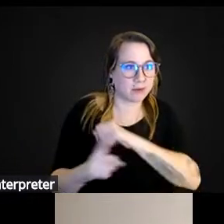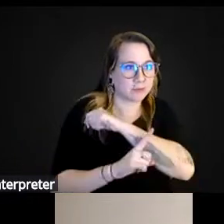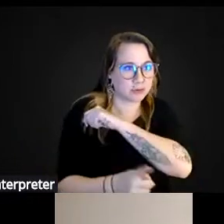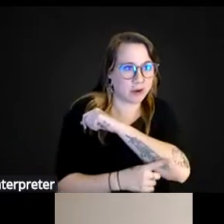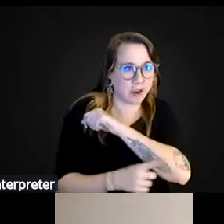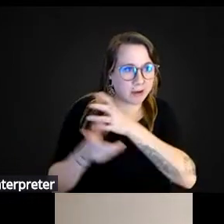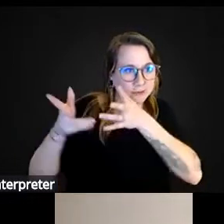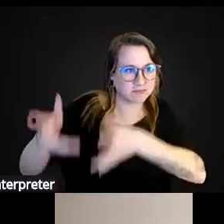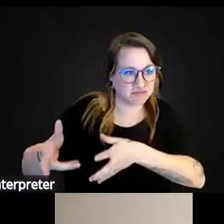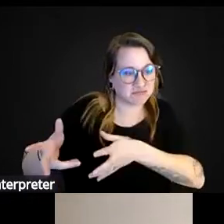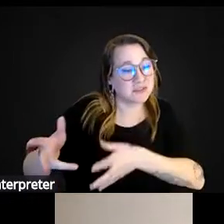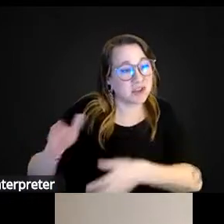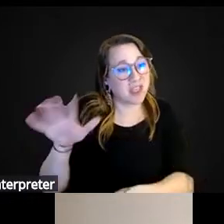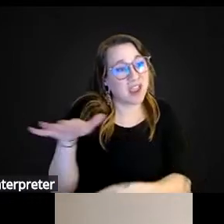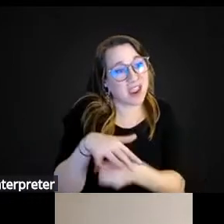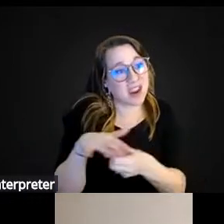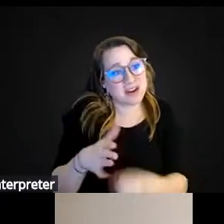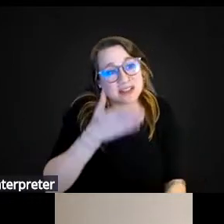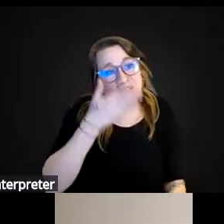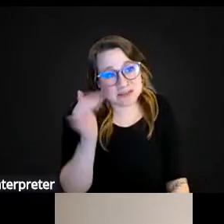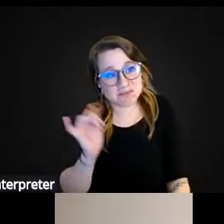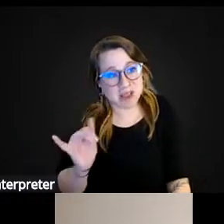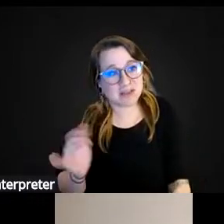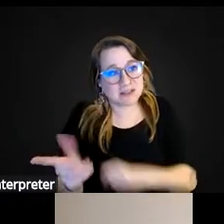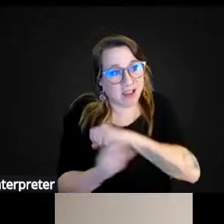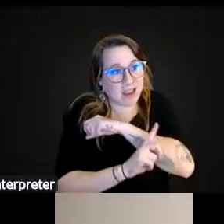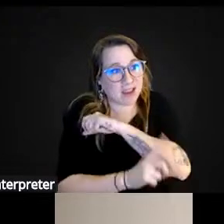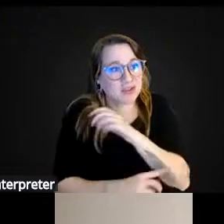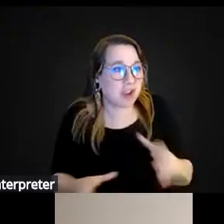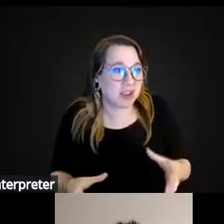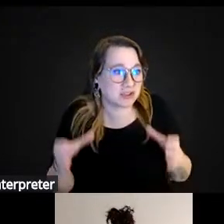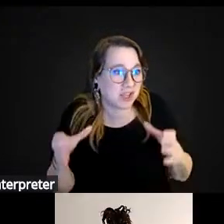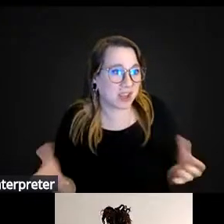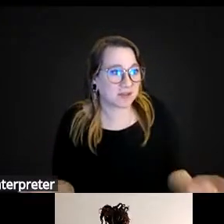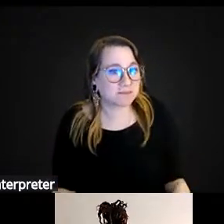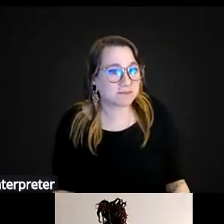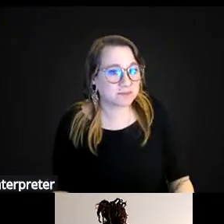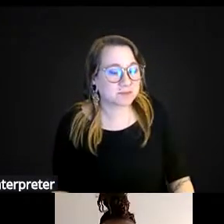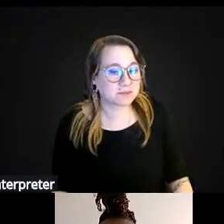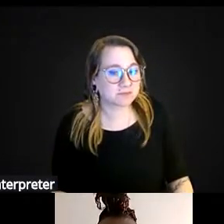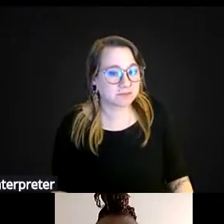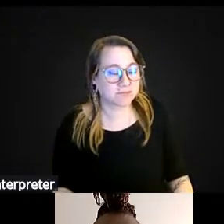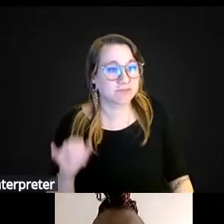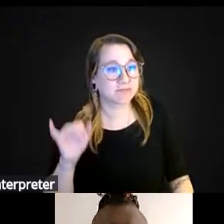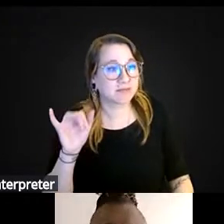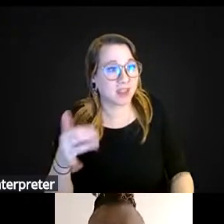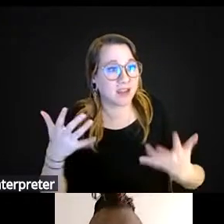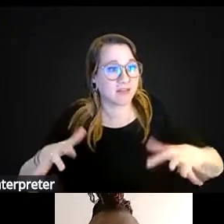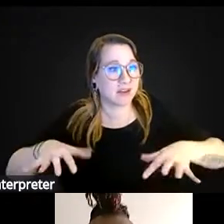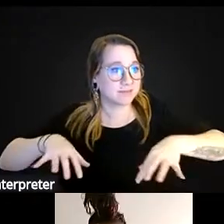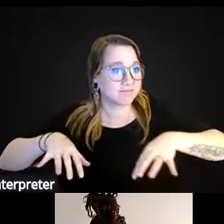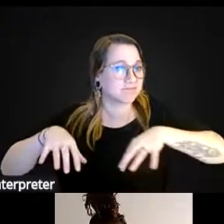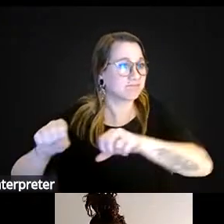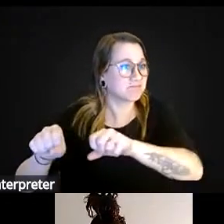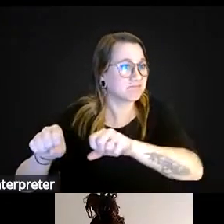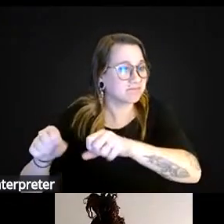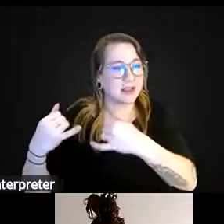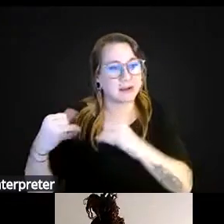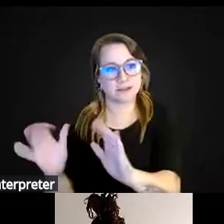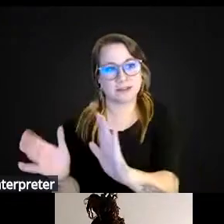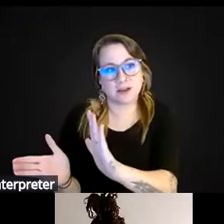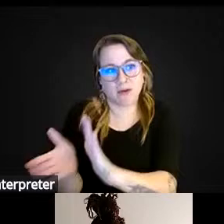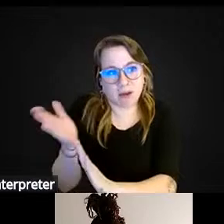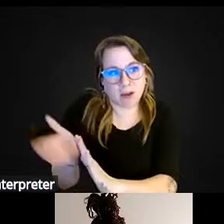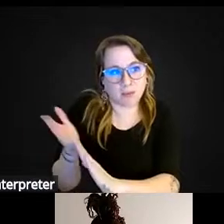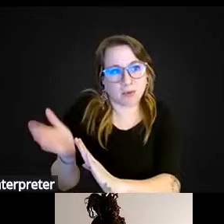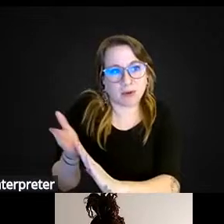Brentwood smells like a trash can. They took that by eminent domain and it's still operating. It's